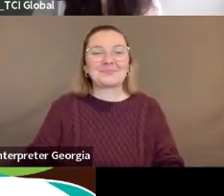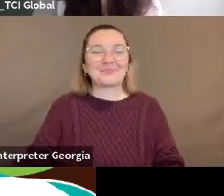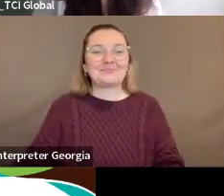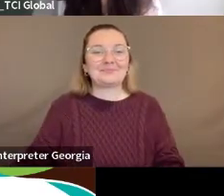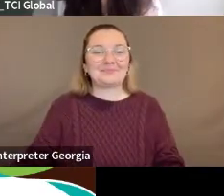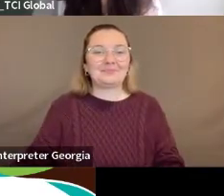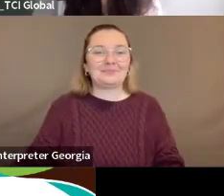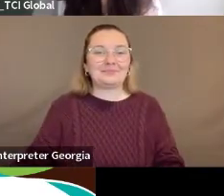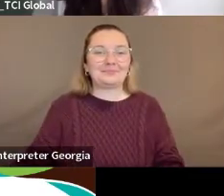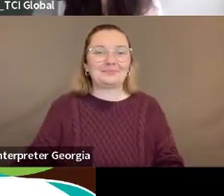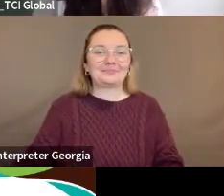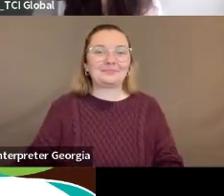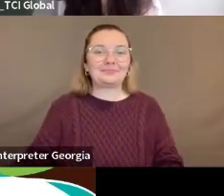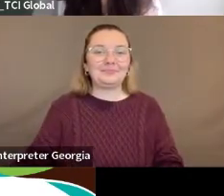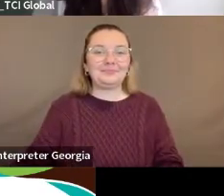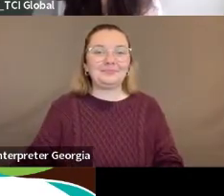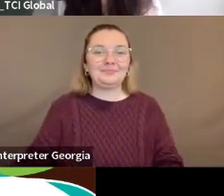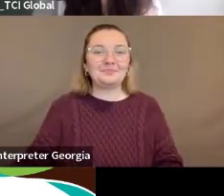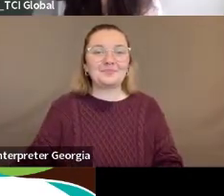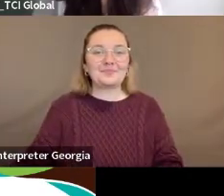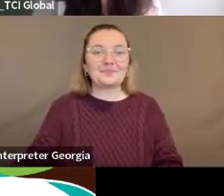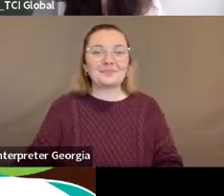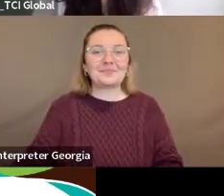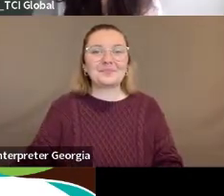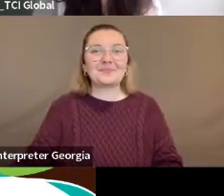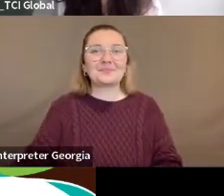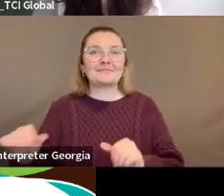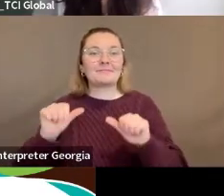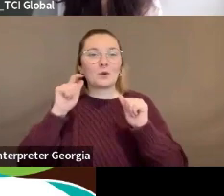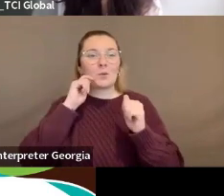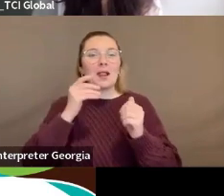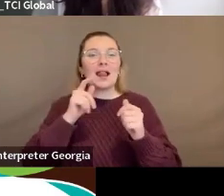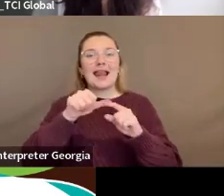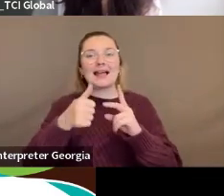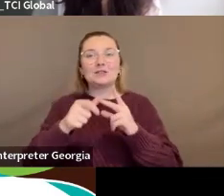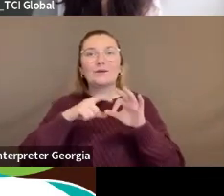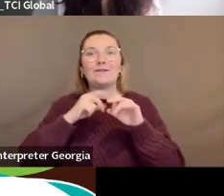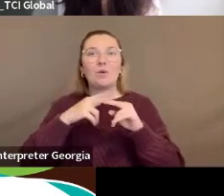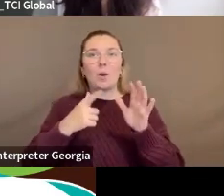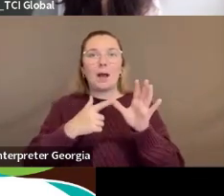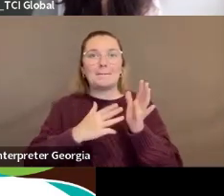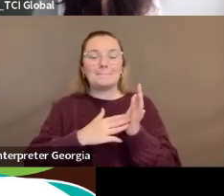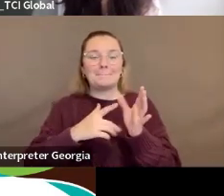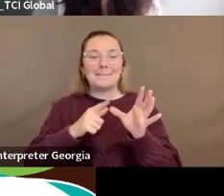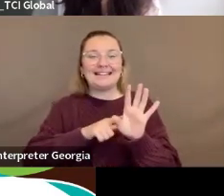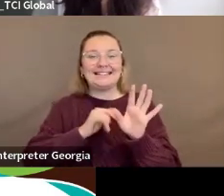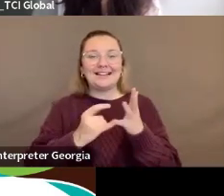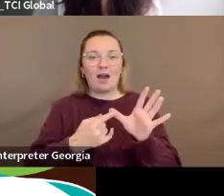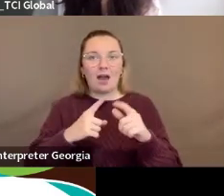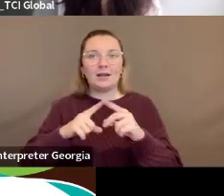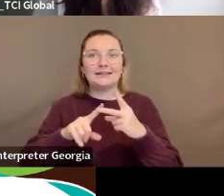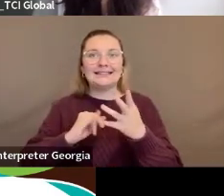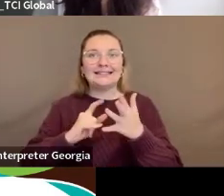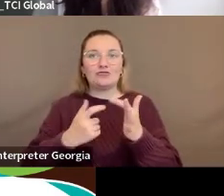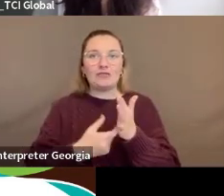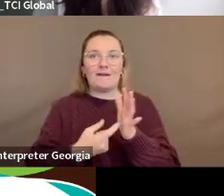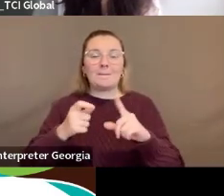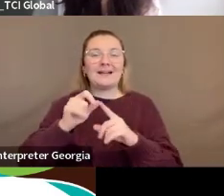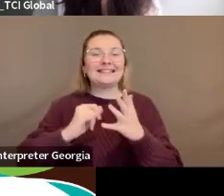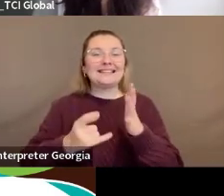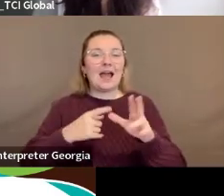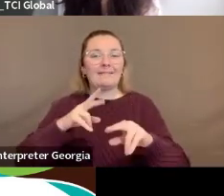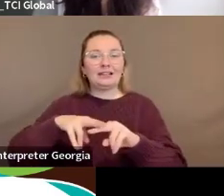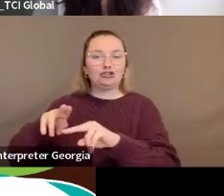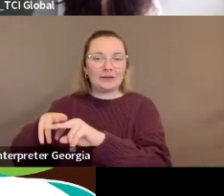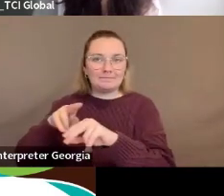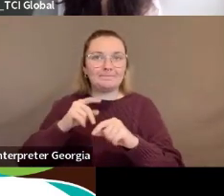Thanks, Shelley. So we'll next go to a question for Ameza and Sarah from PSA Fiji